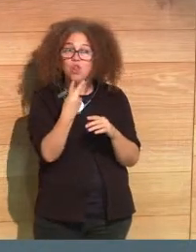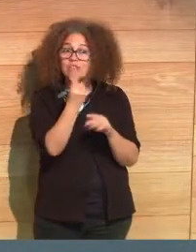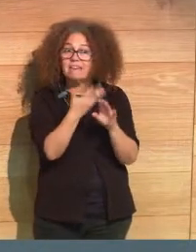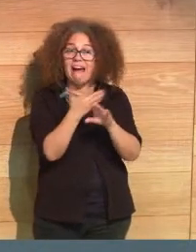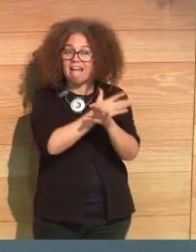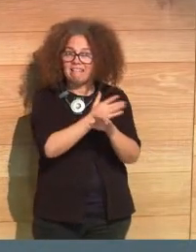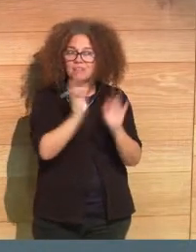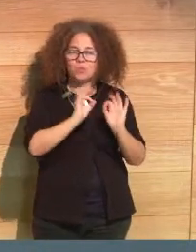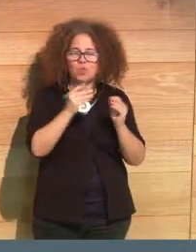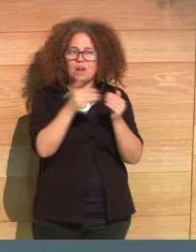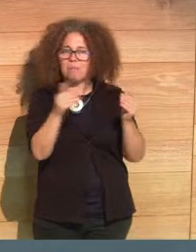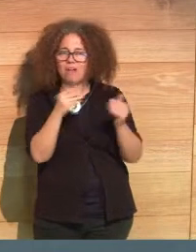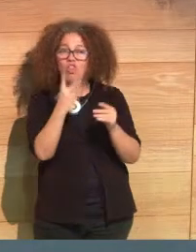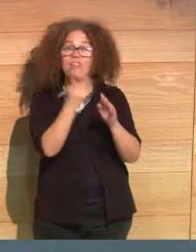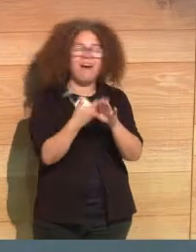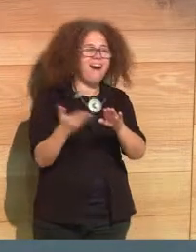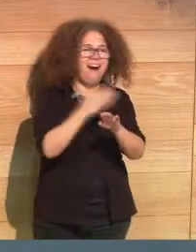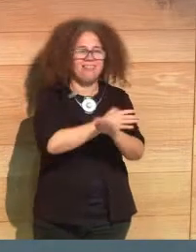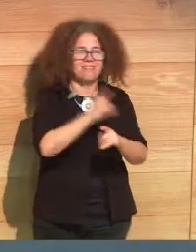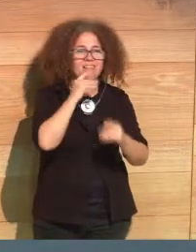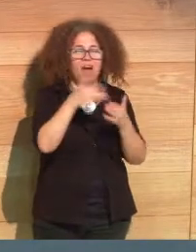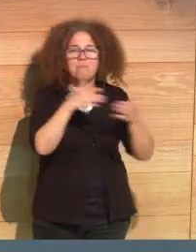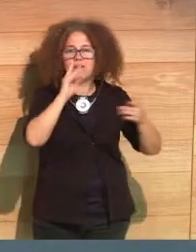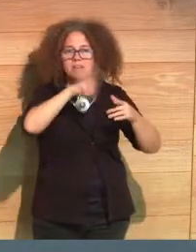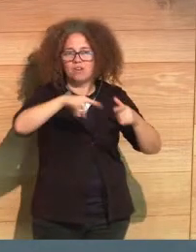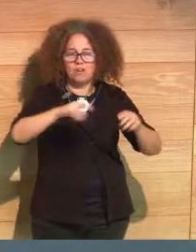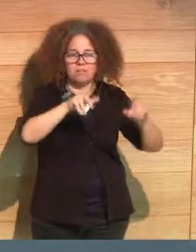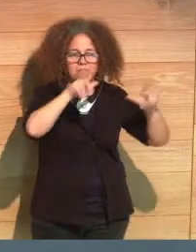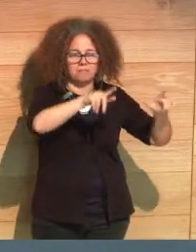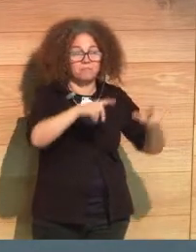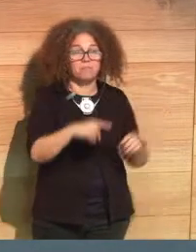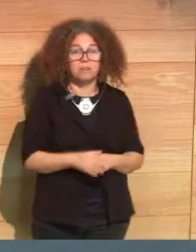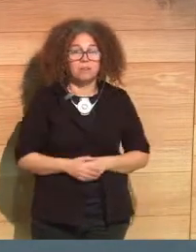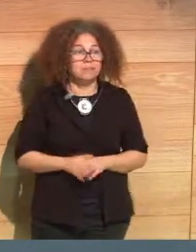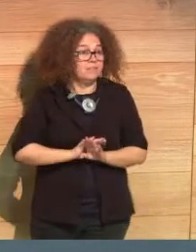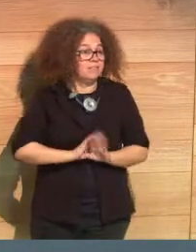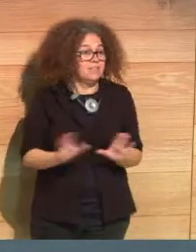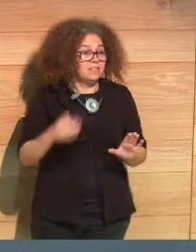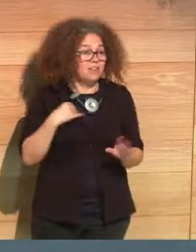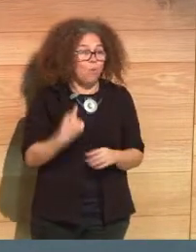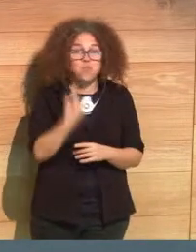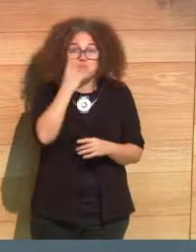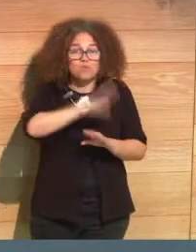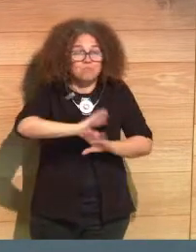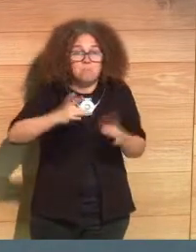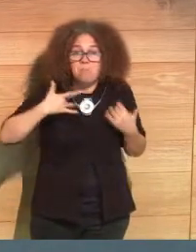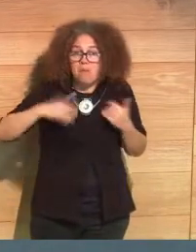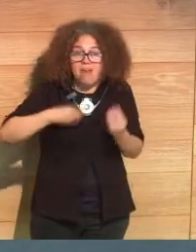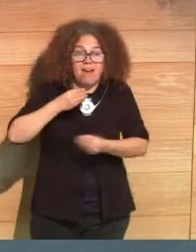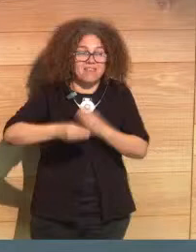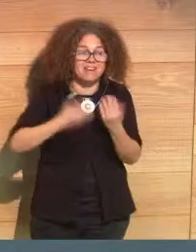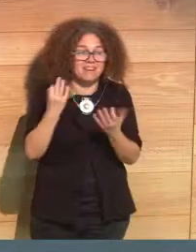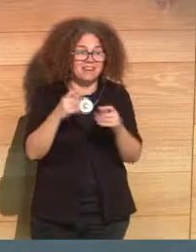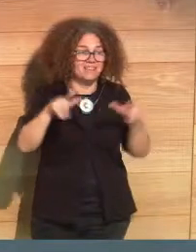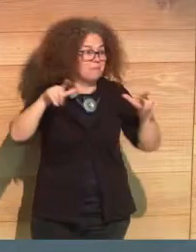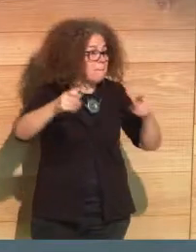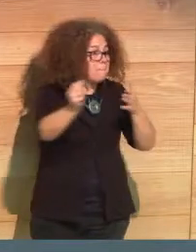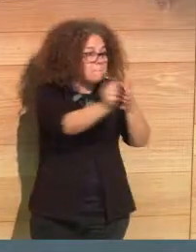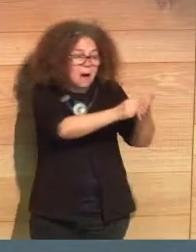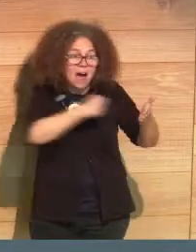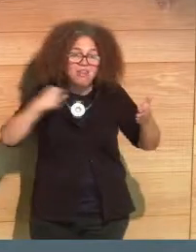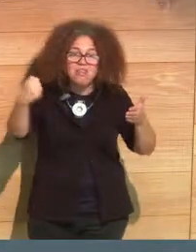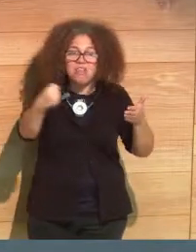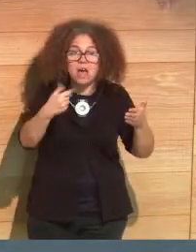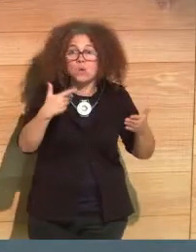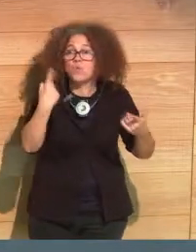and the only thing I could do when I entered this empty room, this empty space, was to draw the volcano that I was